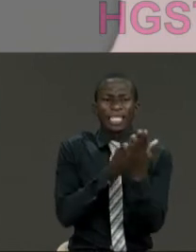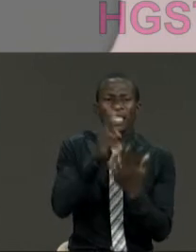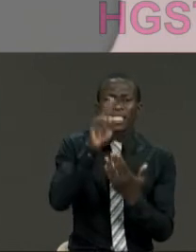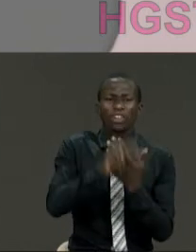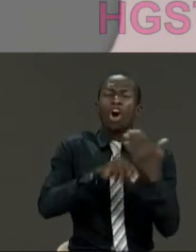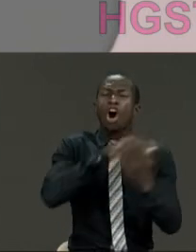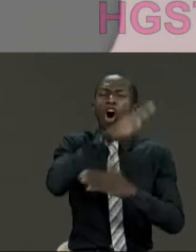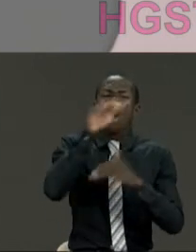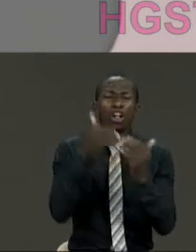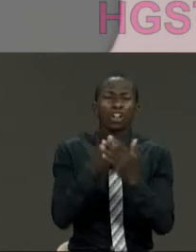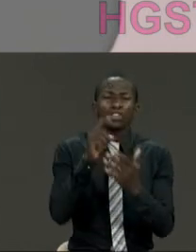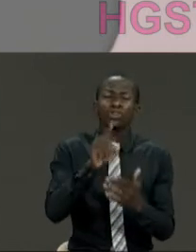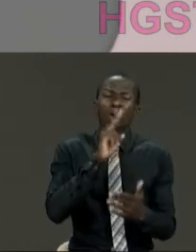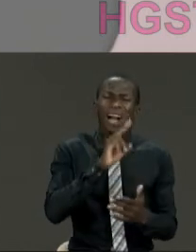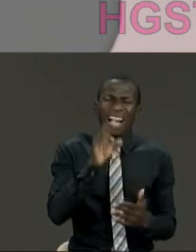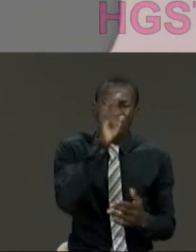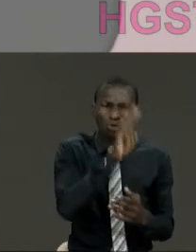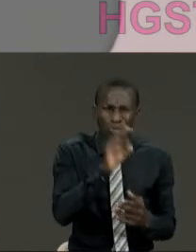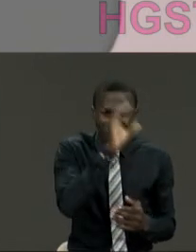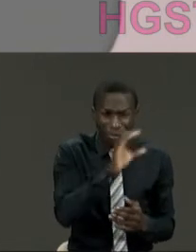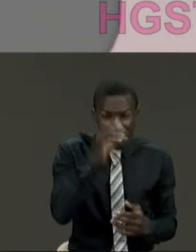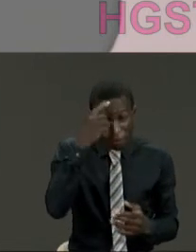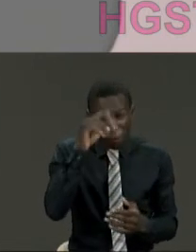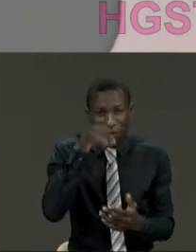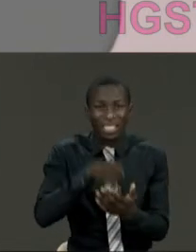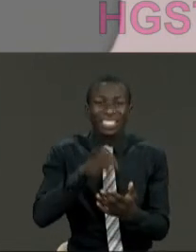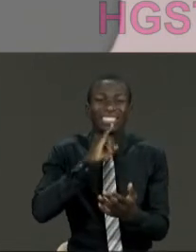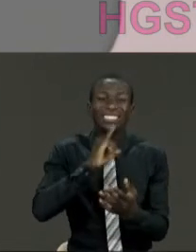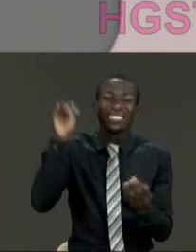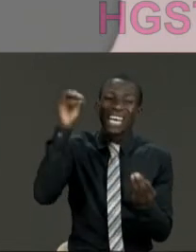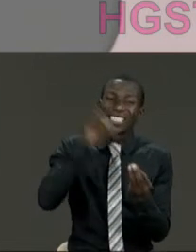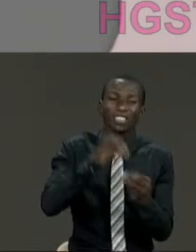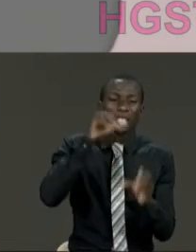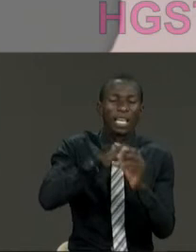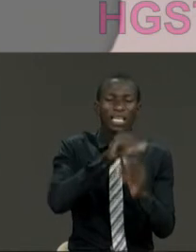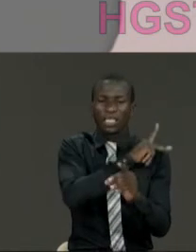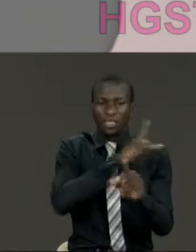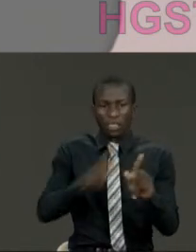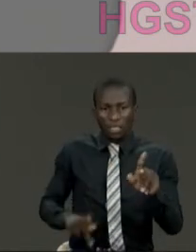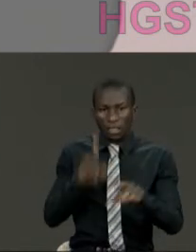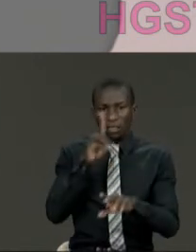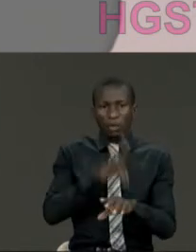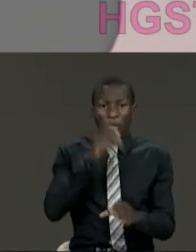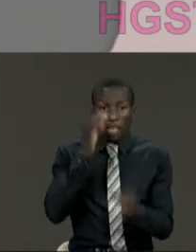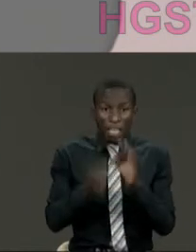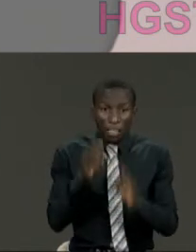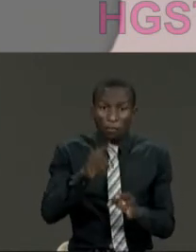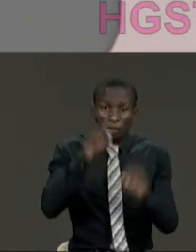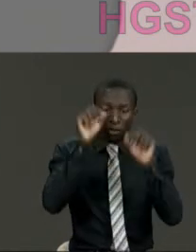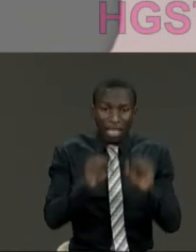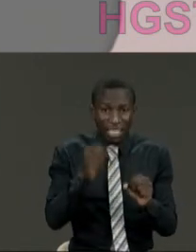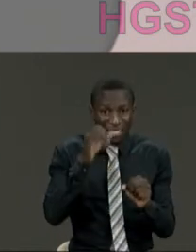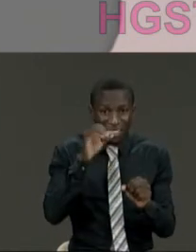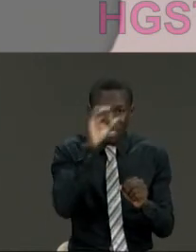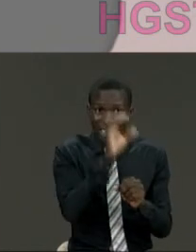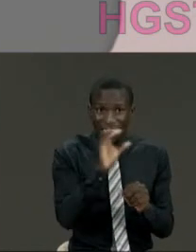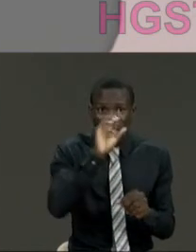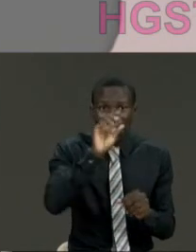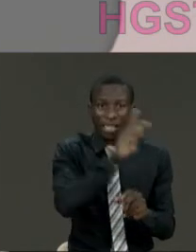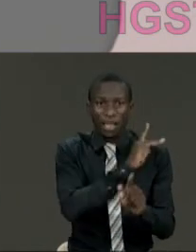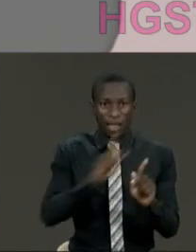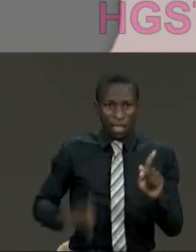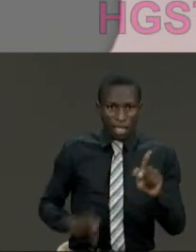for. They are additional in the kingdom. So if you can see the kingdom, they will become yours.